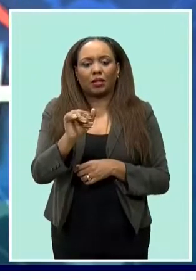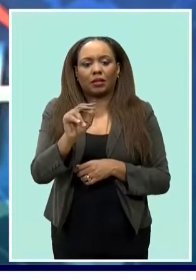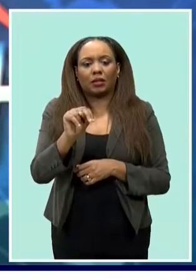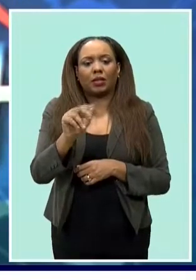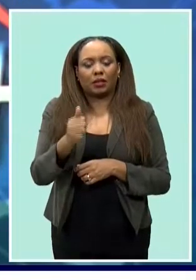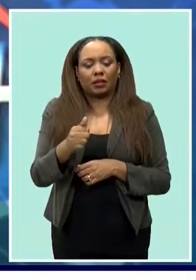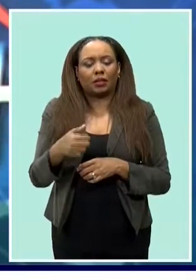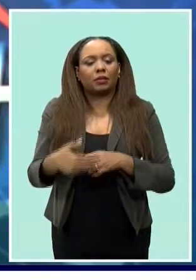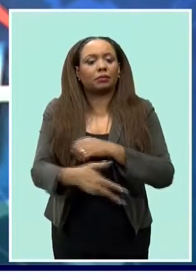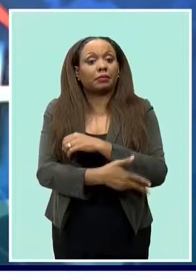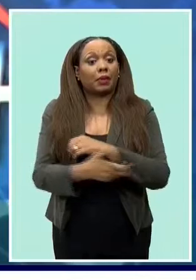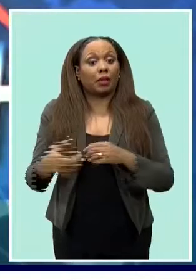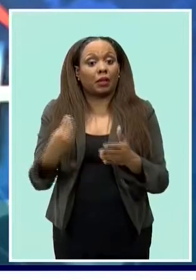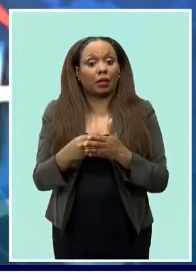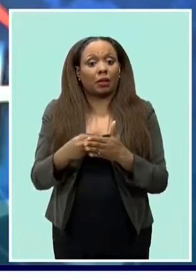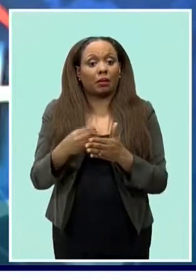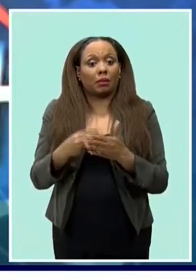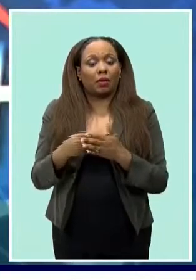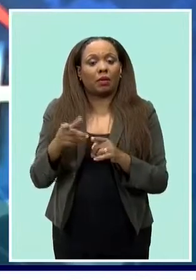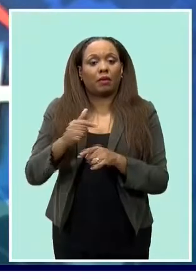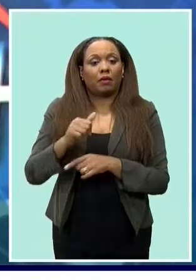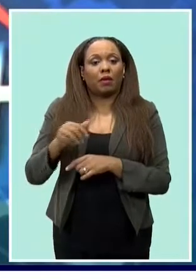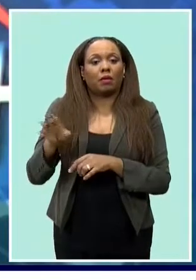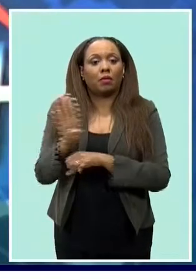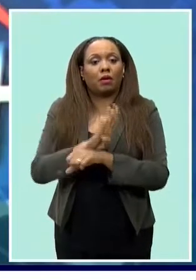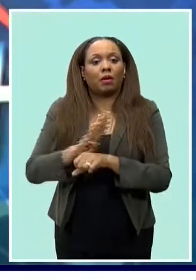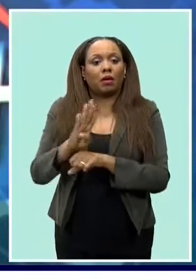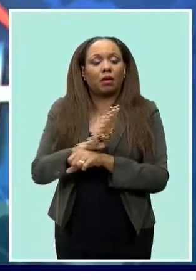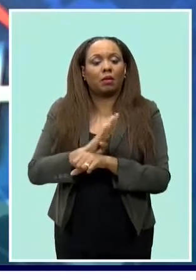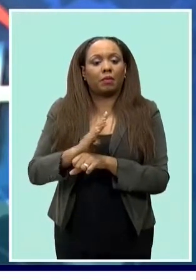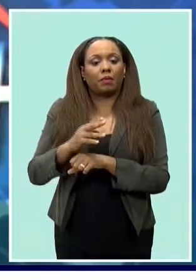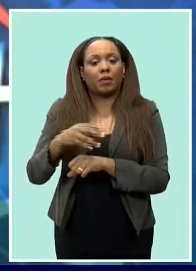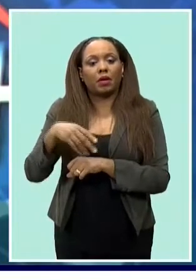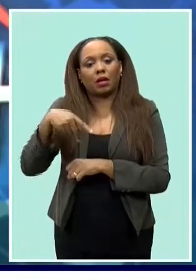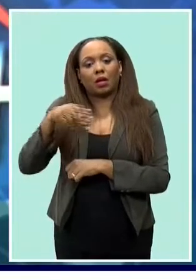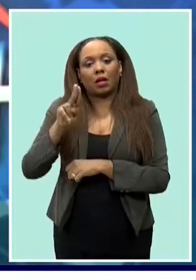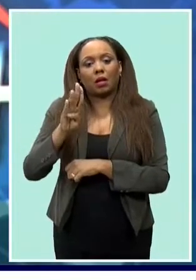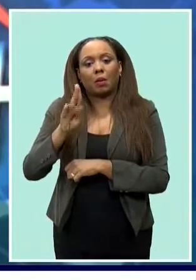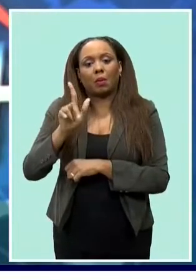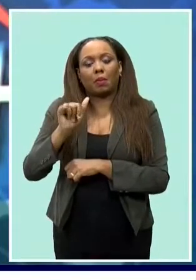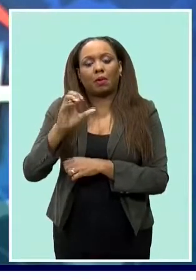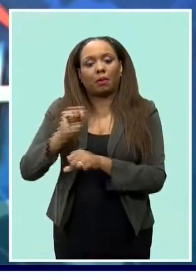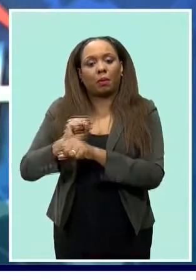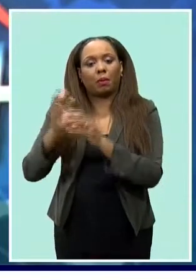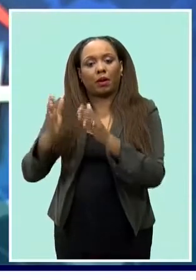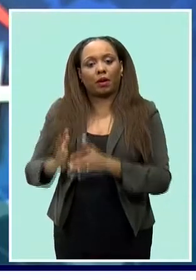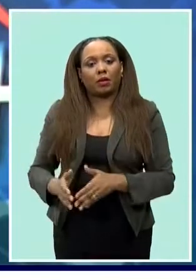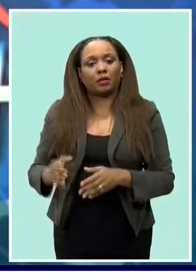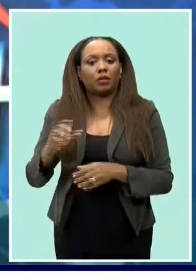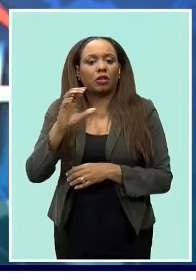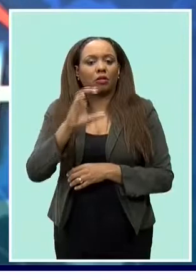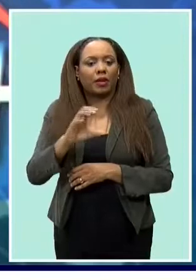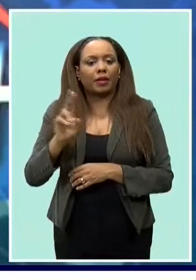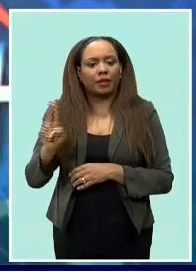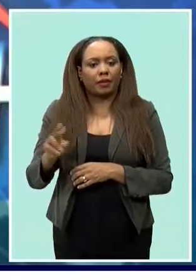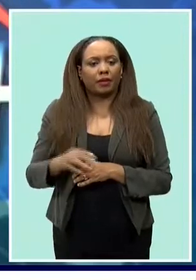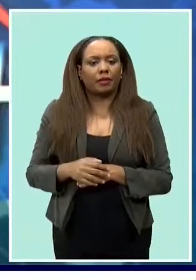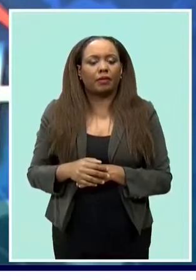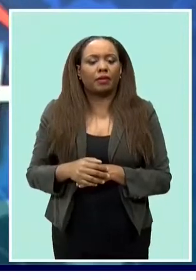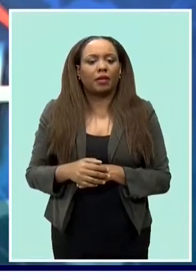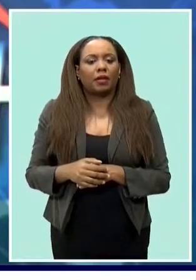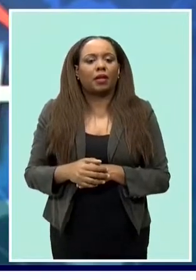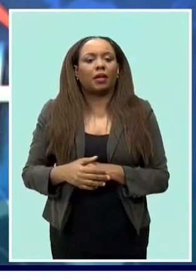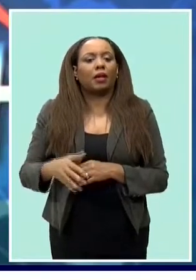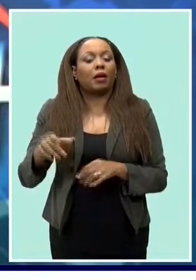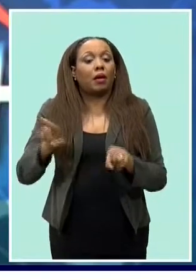Public Workers Cooperative Credit Union Limited between July 6th and 7th. He is also accused but not required to plead